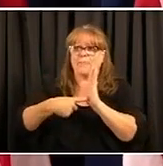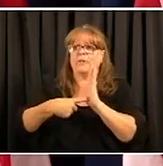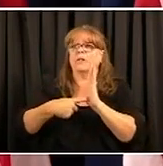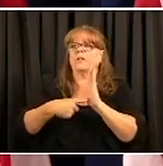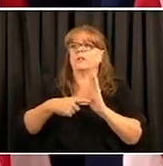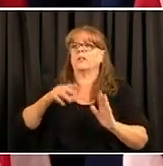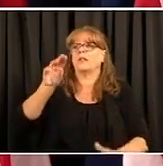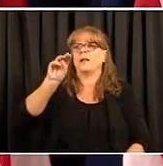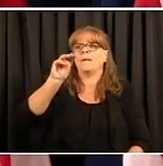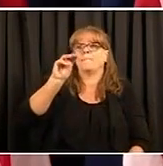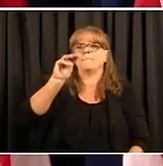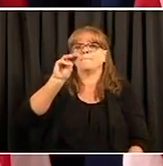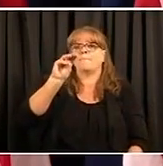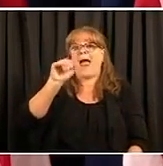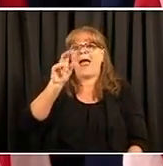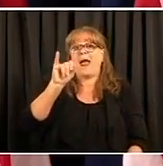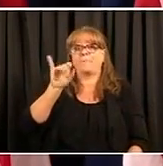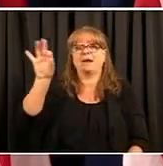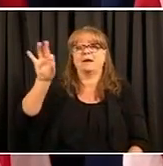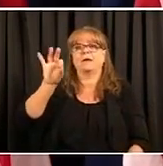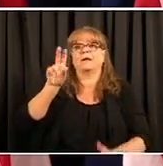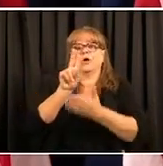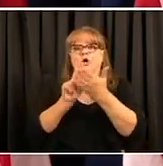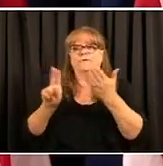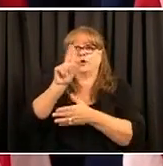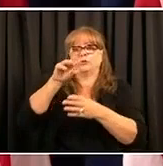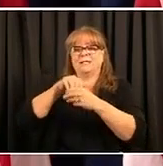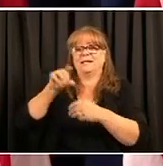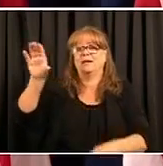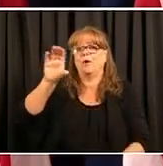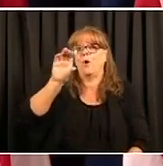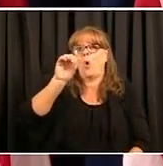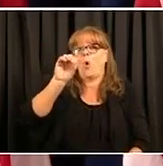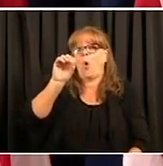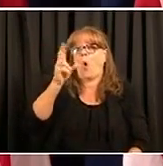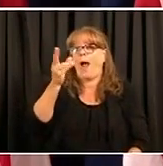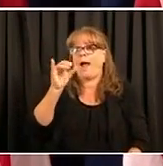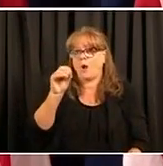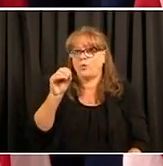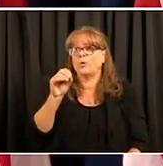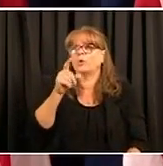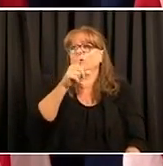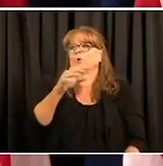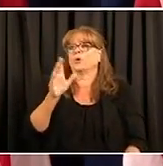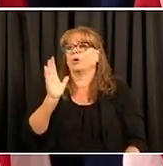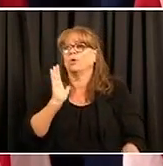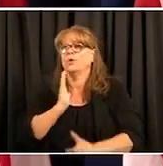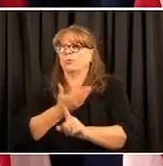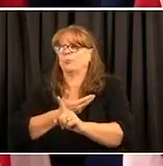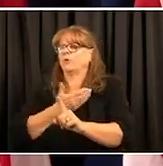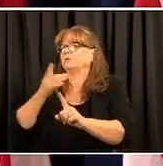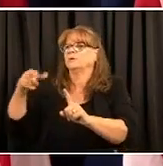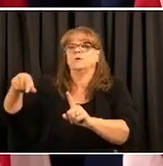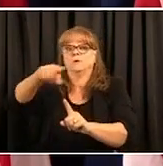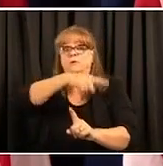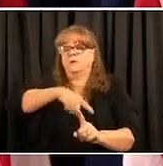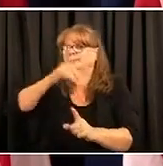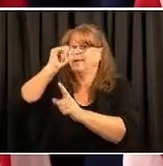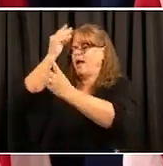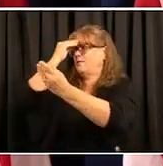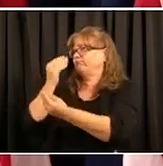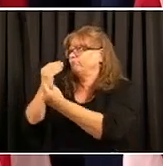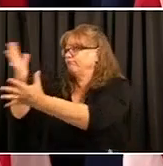widely distributed. Our police are not notified of positive cases. There is a